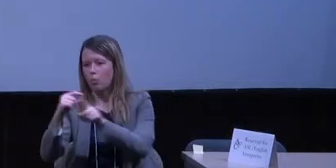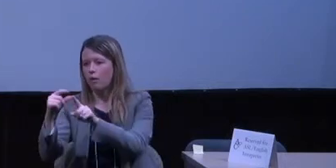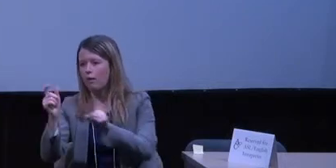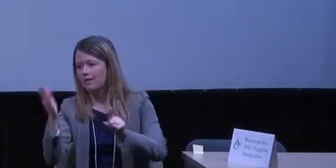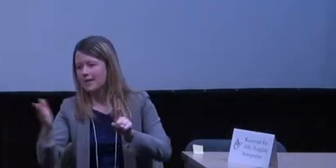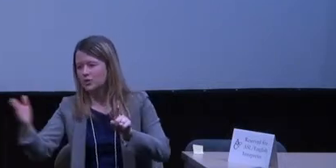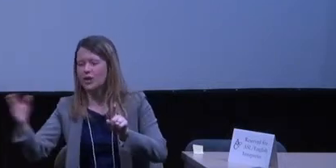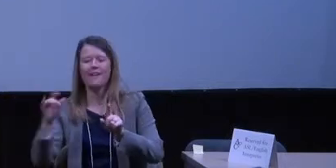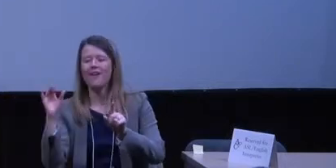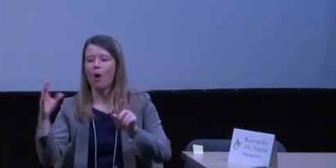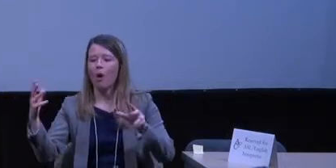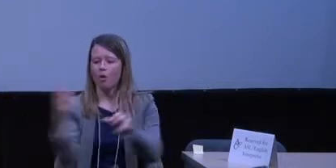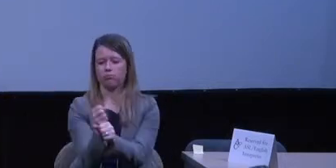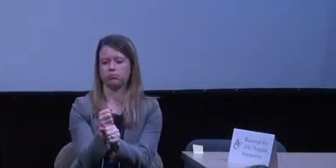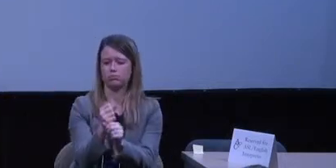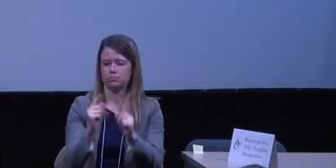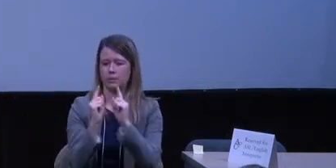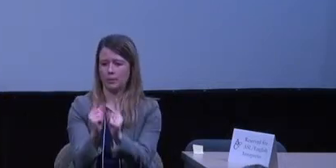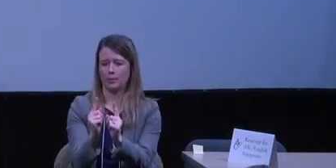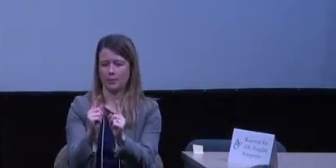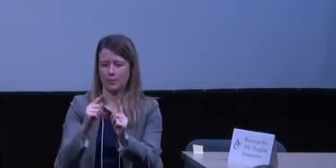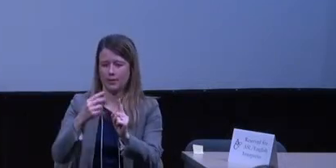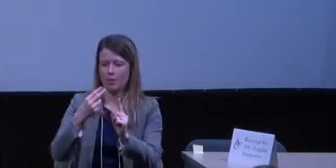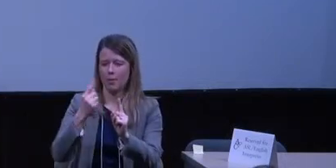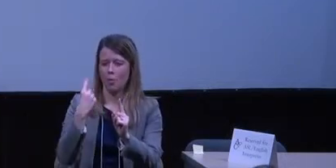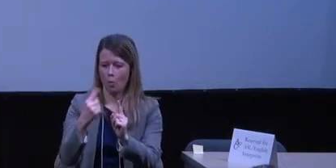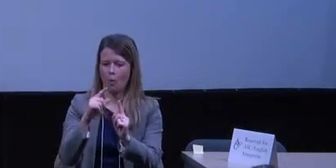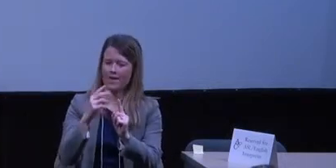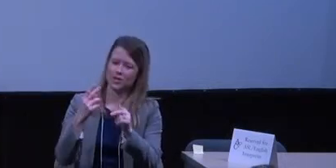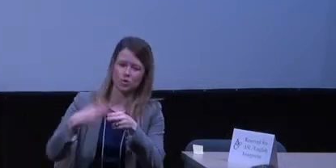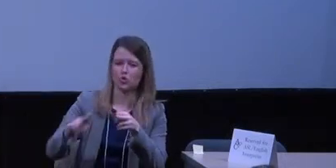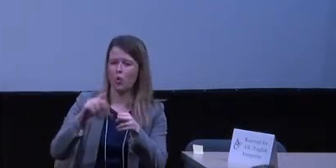when it could just simply take up a half of line of space also.